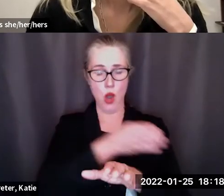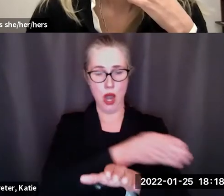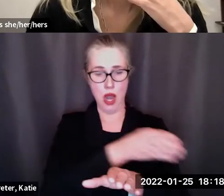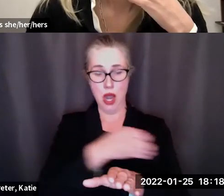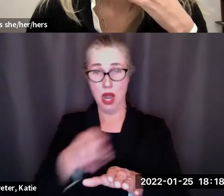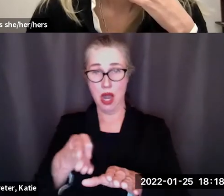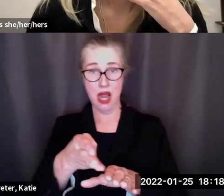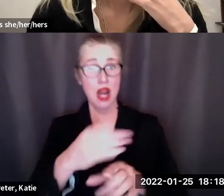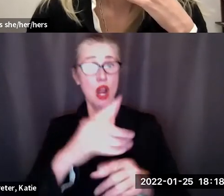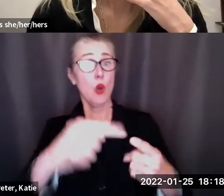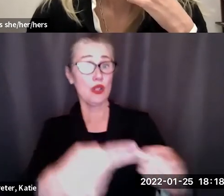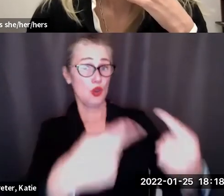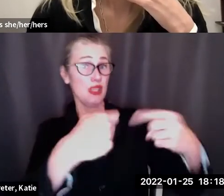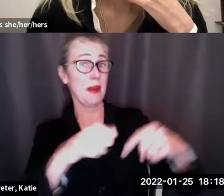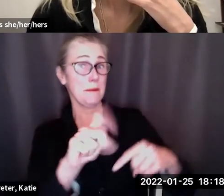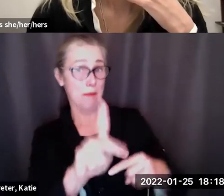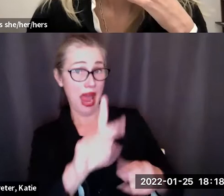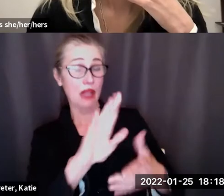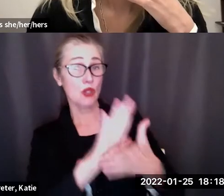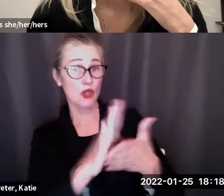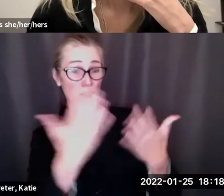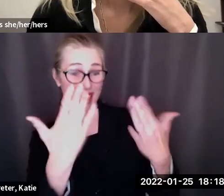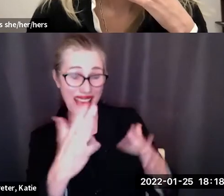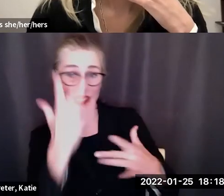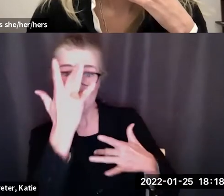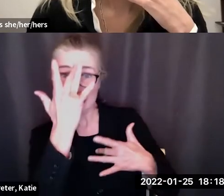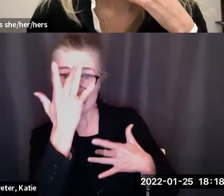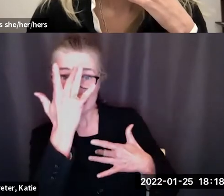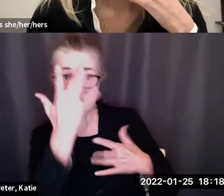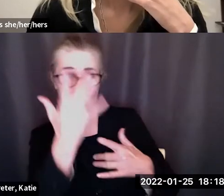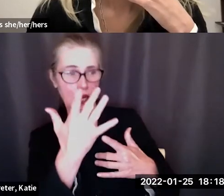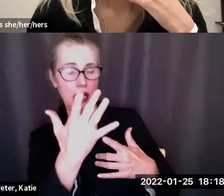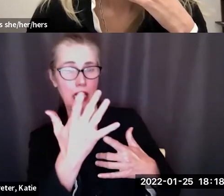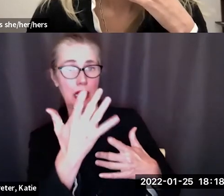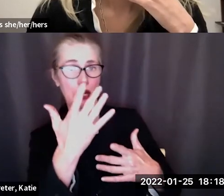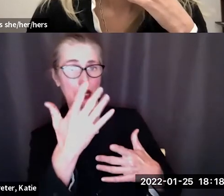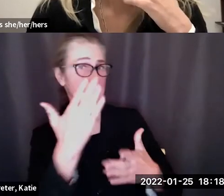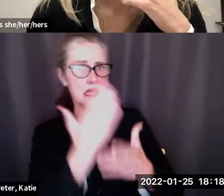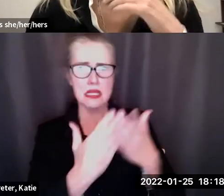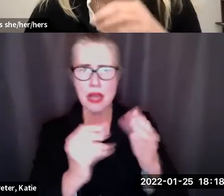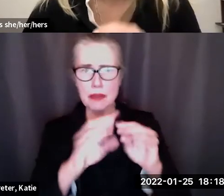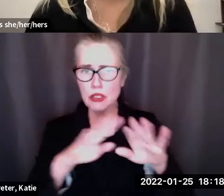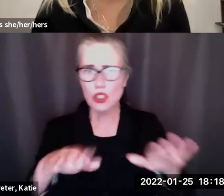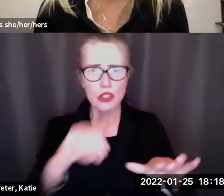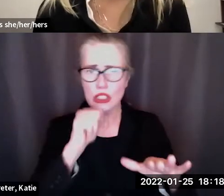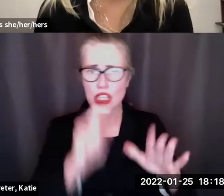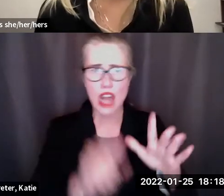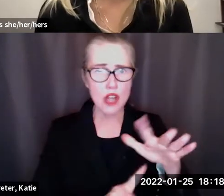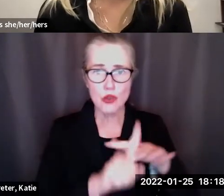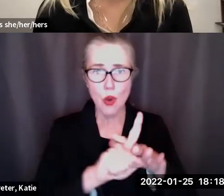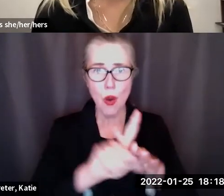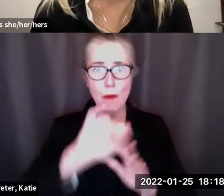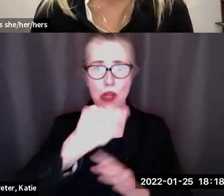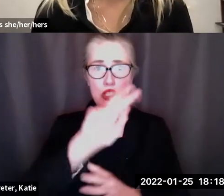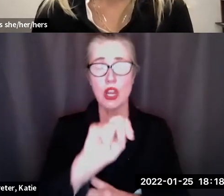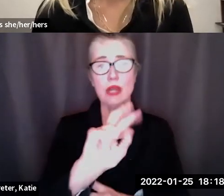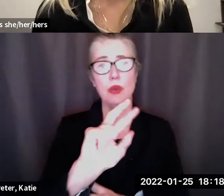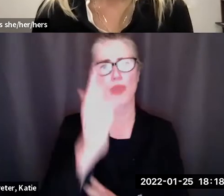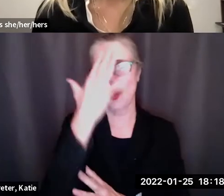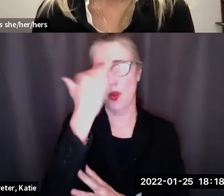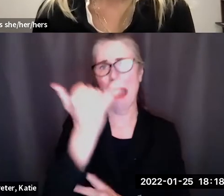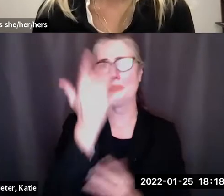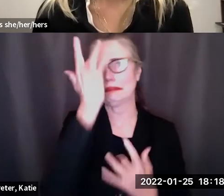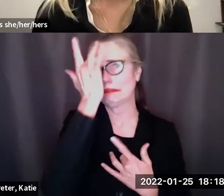testing because remember we had kids who did not show up on january 3rd because they were coveted positive in order to